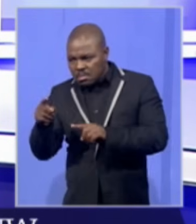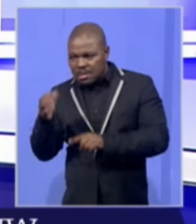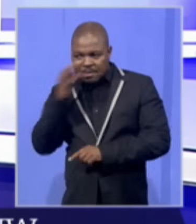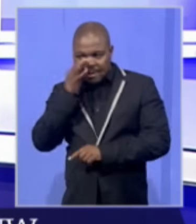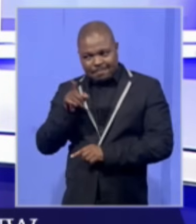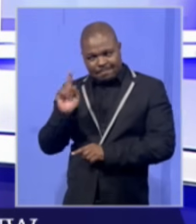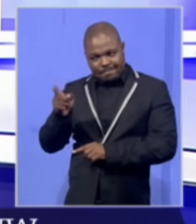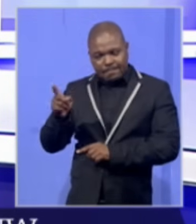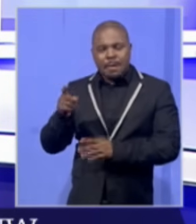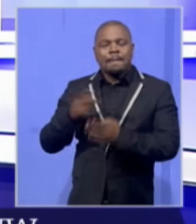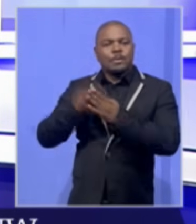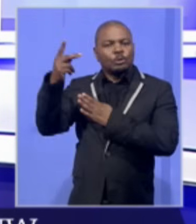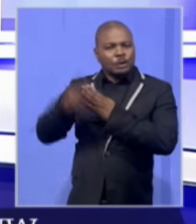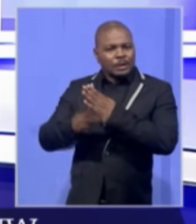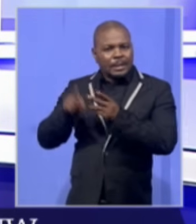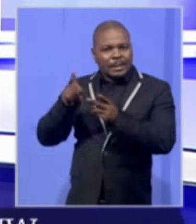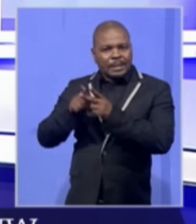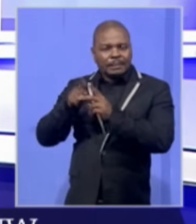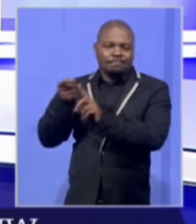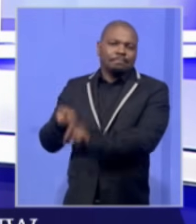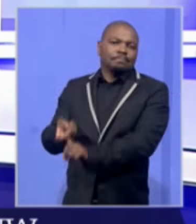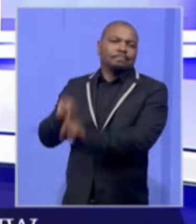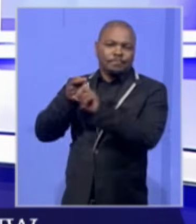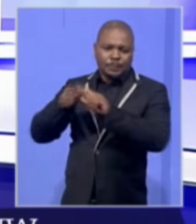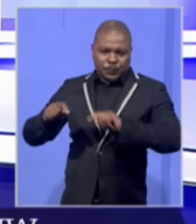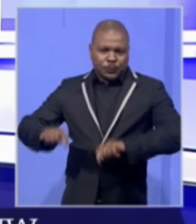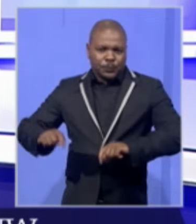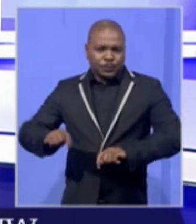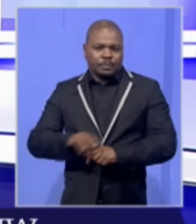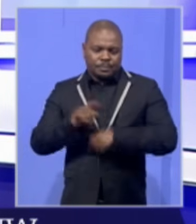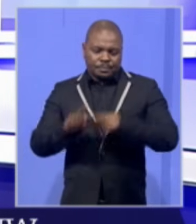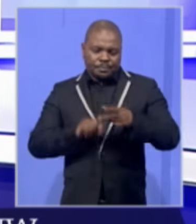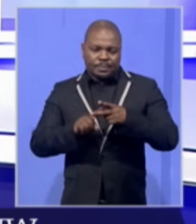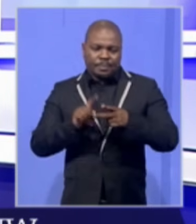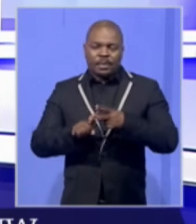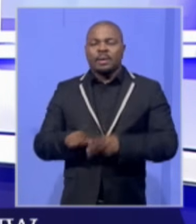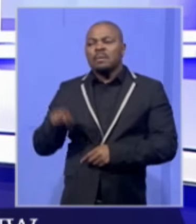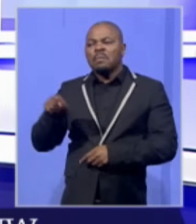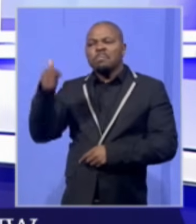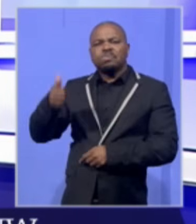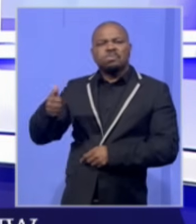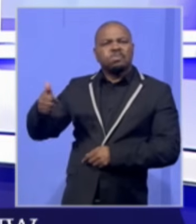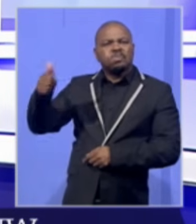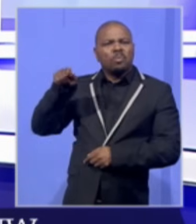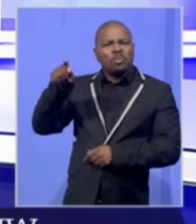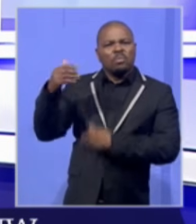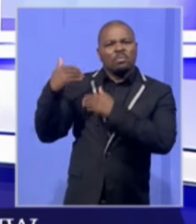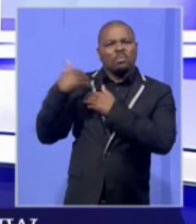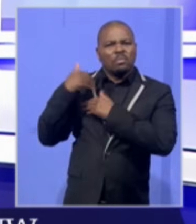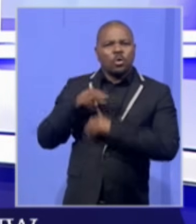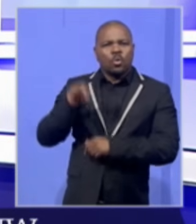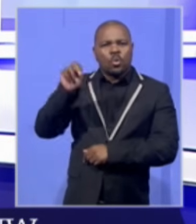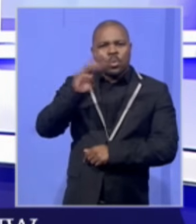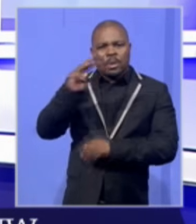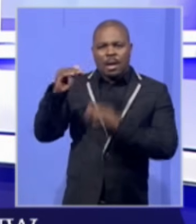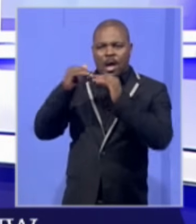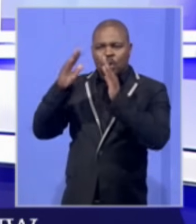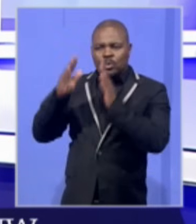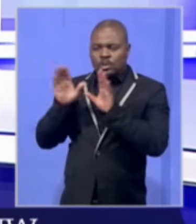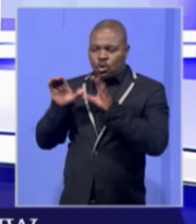tsa Mega and Smart City e emisiwe ka gangwe le go sekegiwa ga motlankela khuduthamagamogolo wa North West